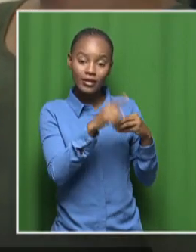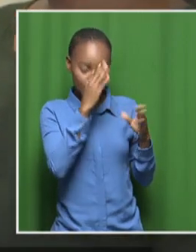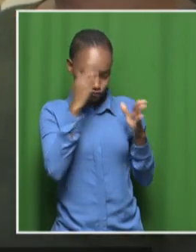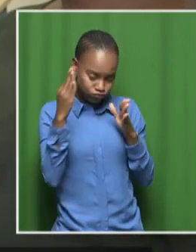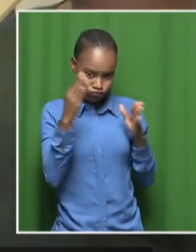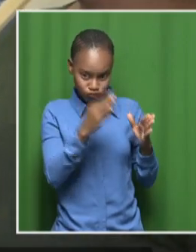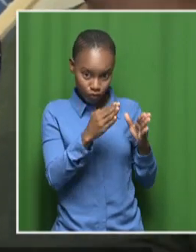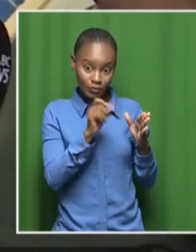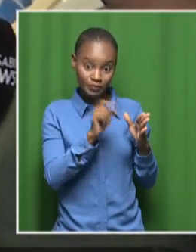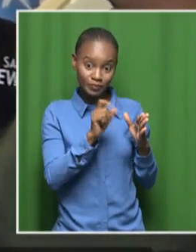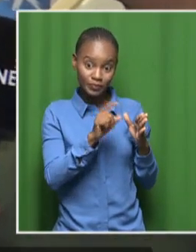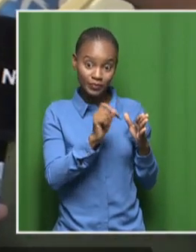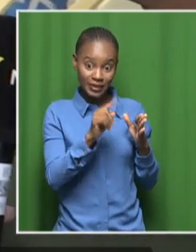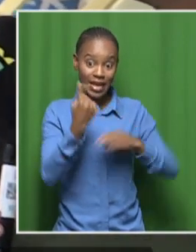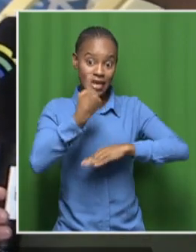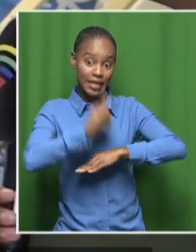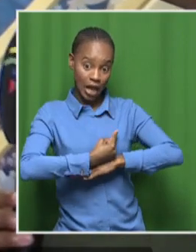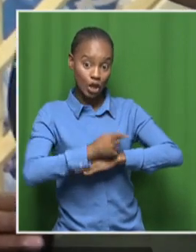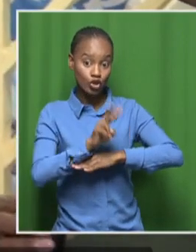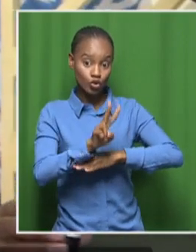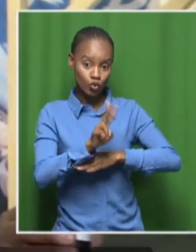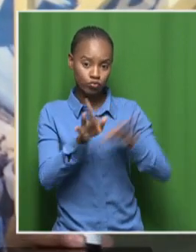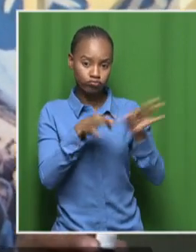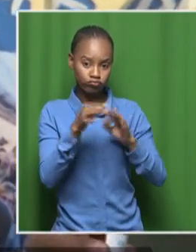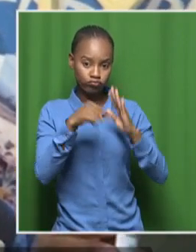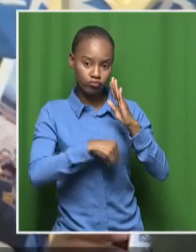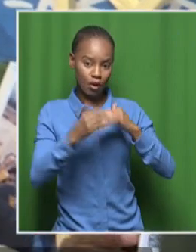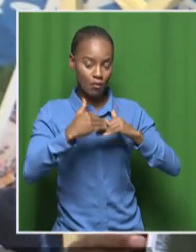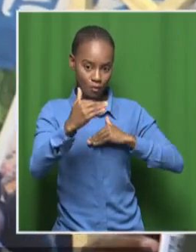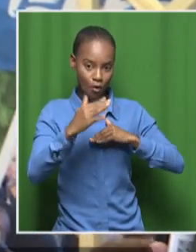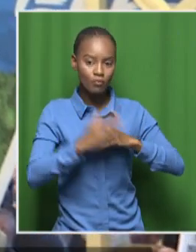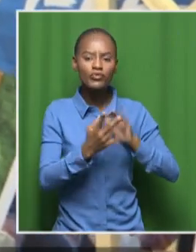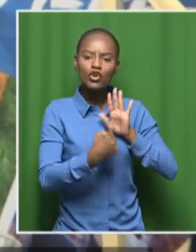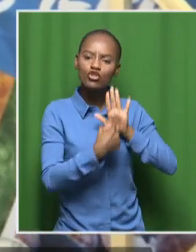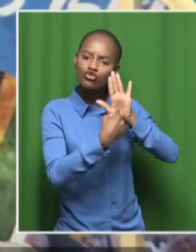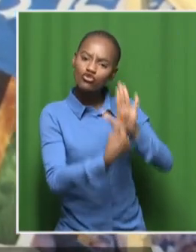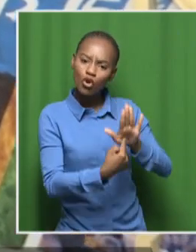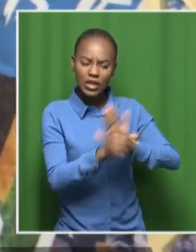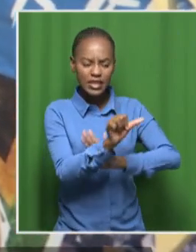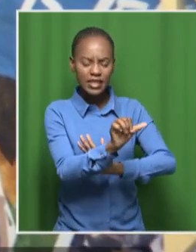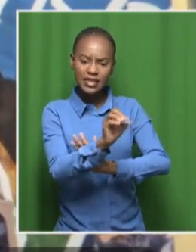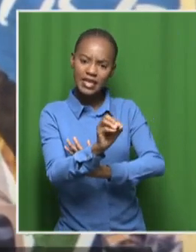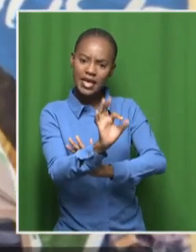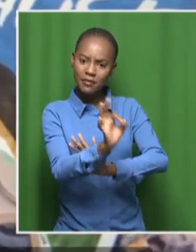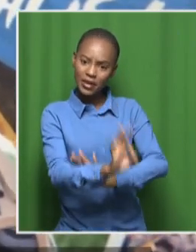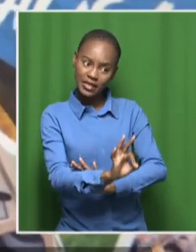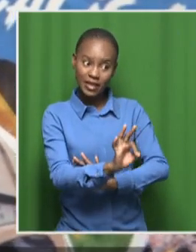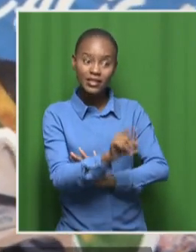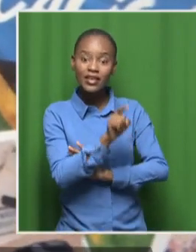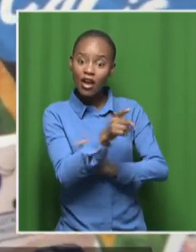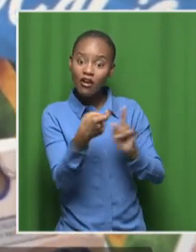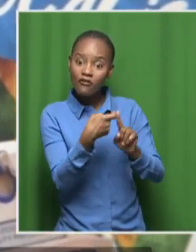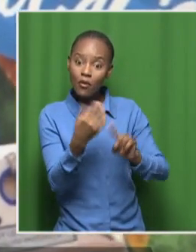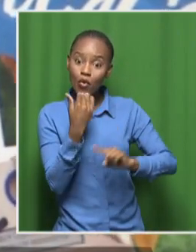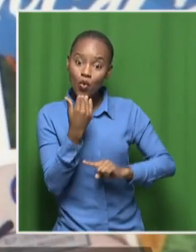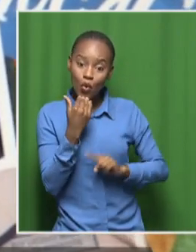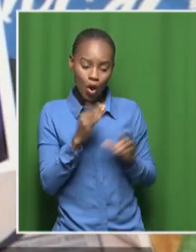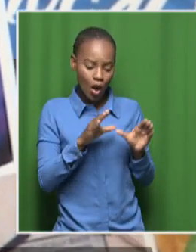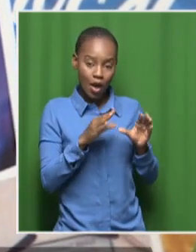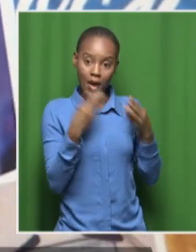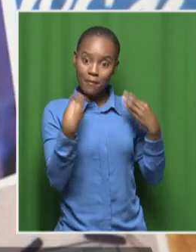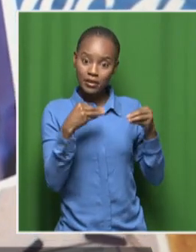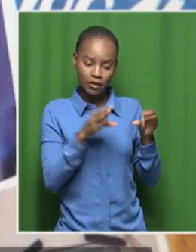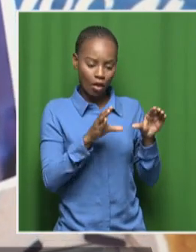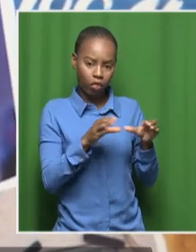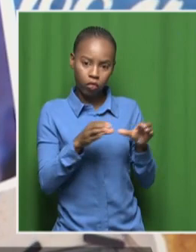2, really seeks to showcase about 60% of what this showcase is really from smaller businesses who are looking for access to